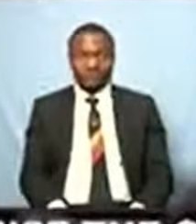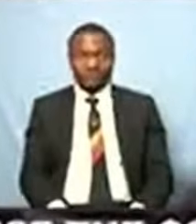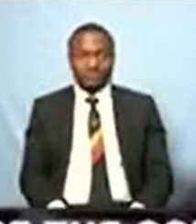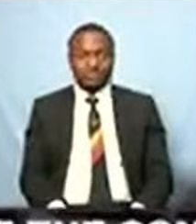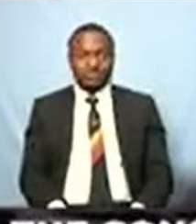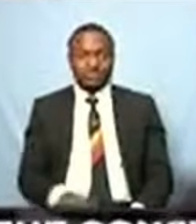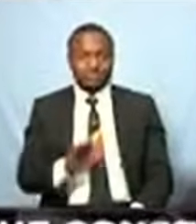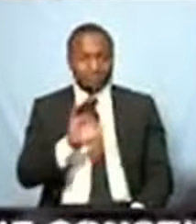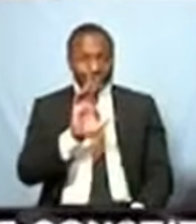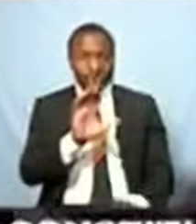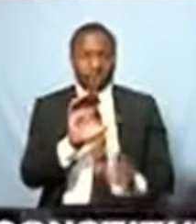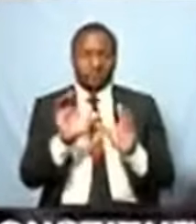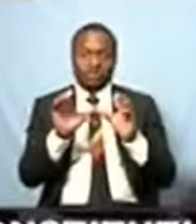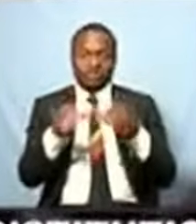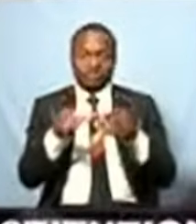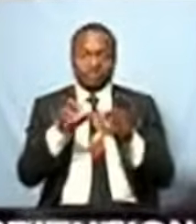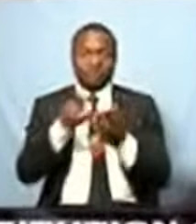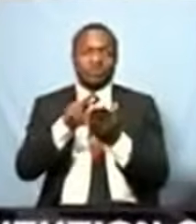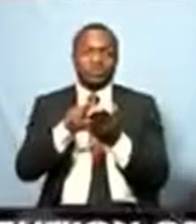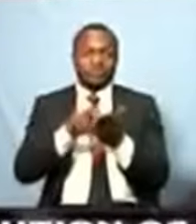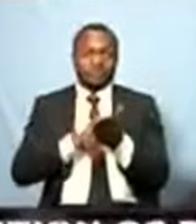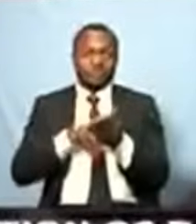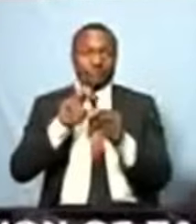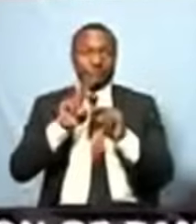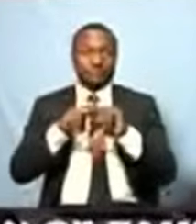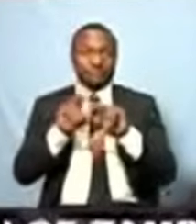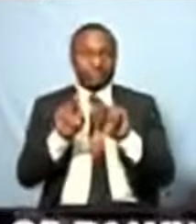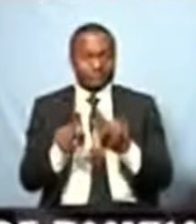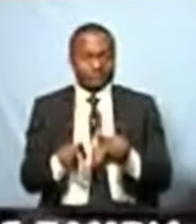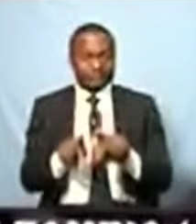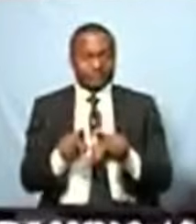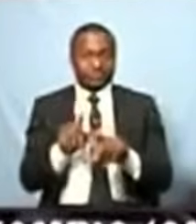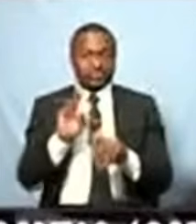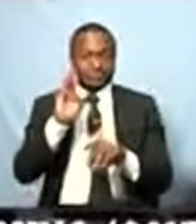that your committee's report, Chairperson,